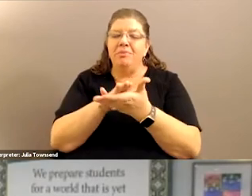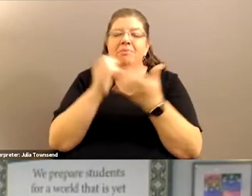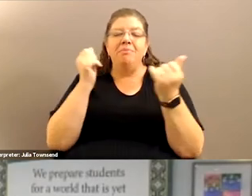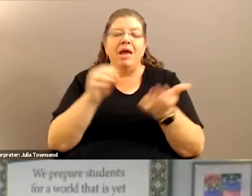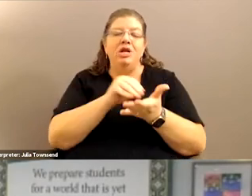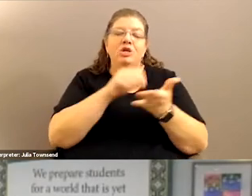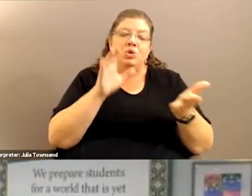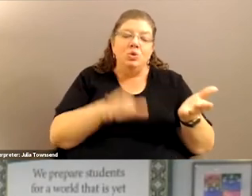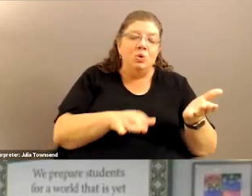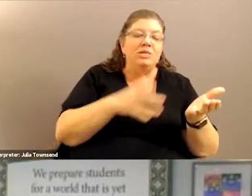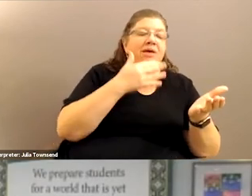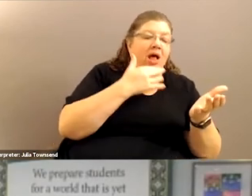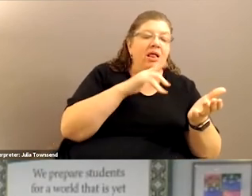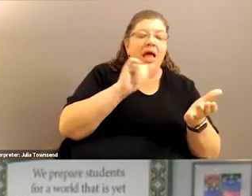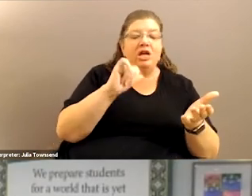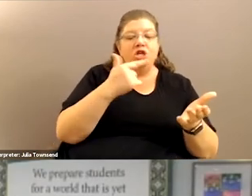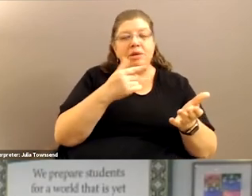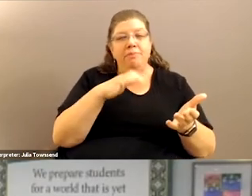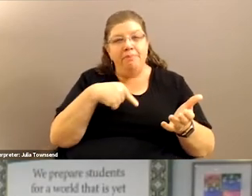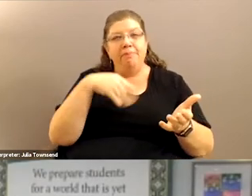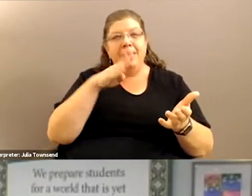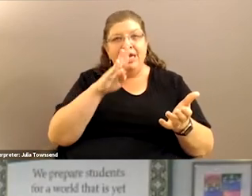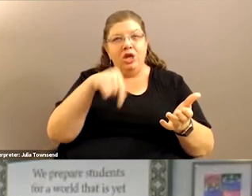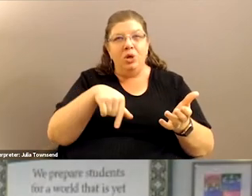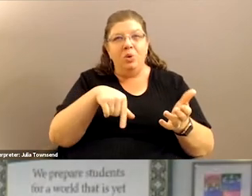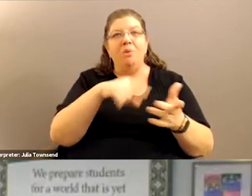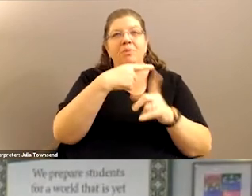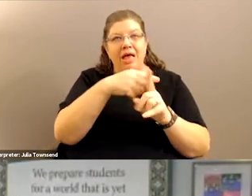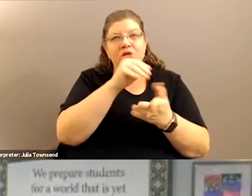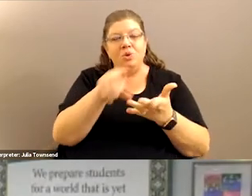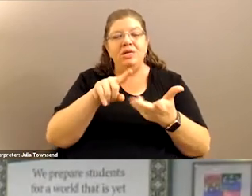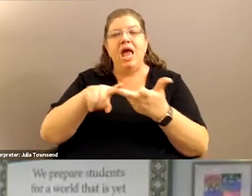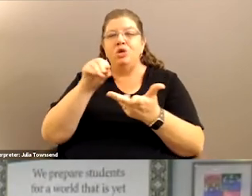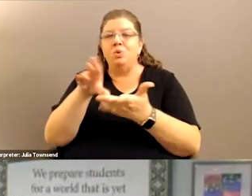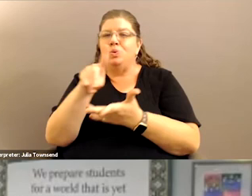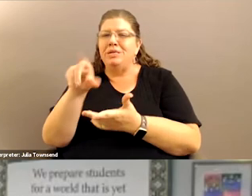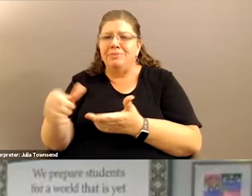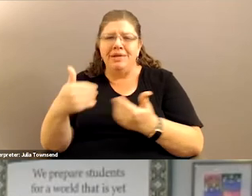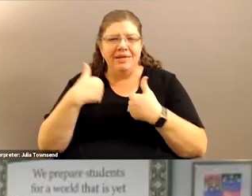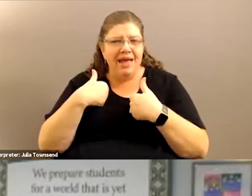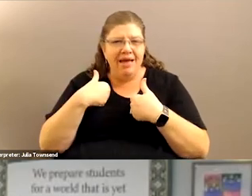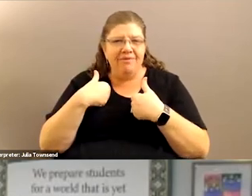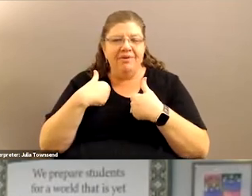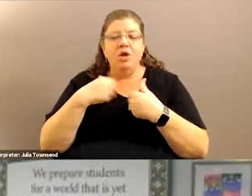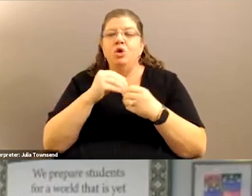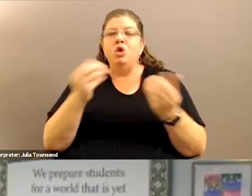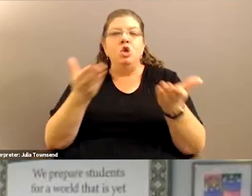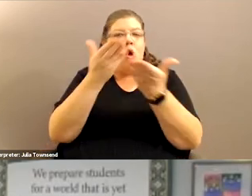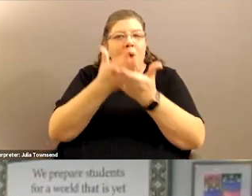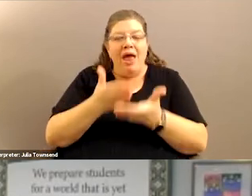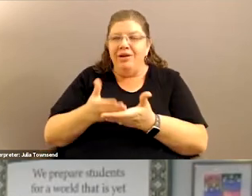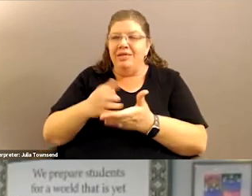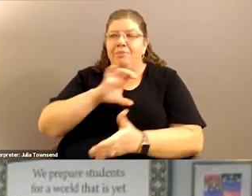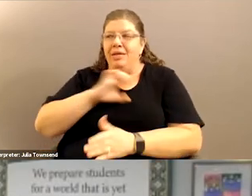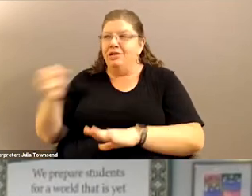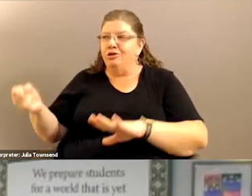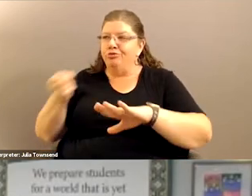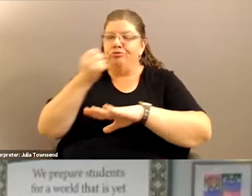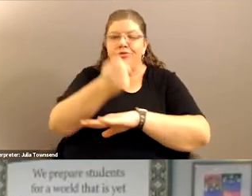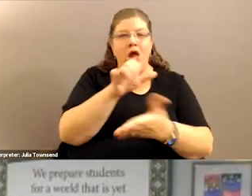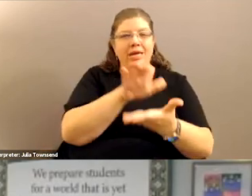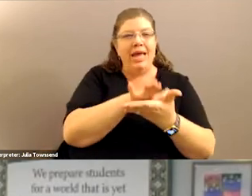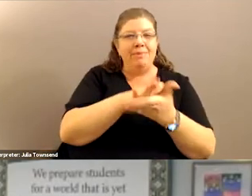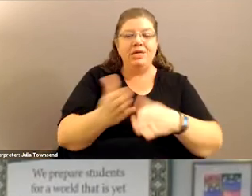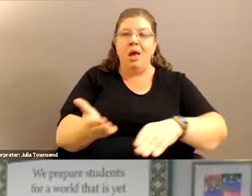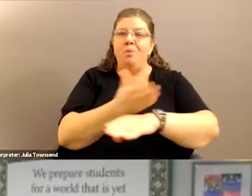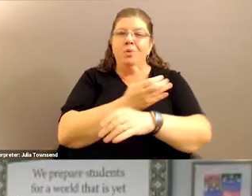lgbtq plus students and students with disabilities there is no evidence to show that having a police officer on campus actually improves